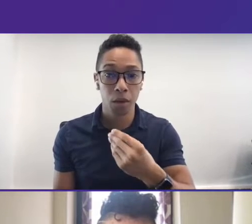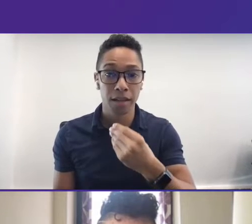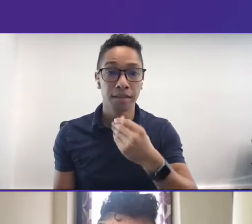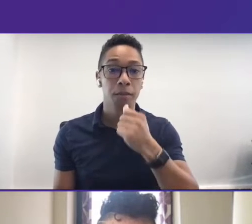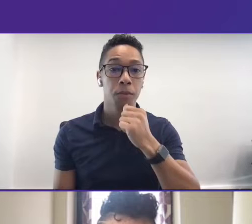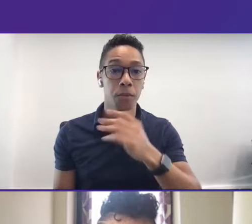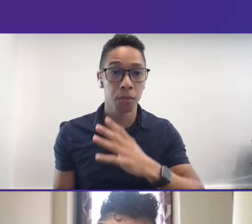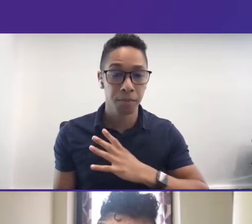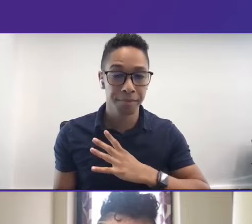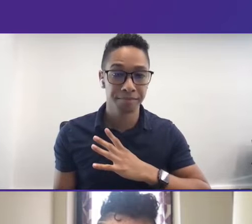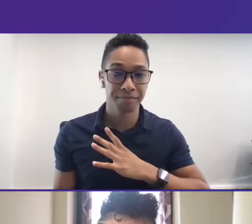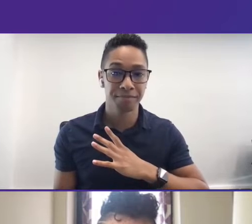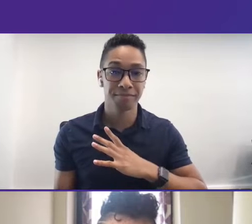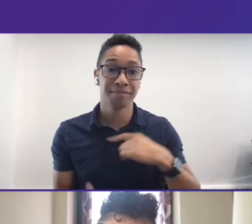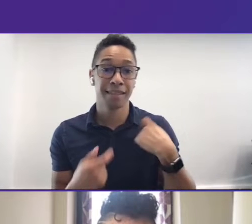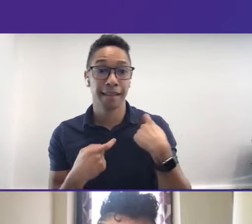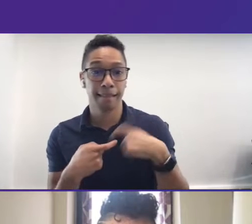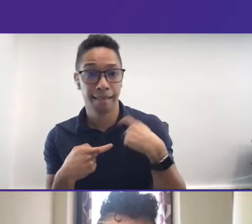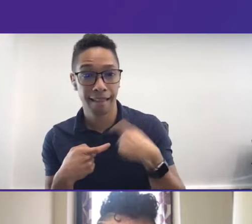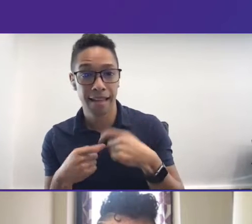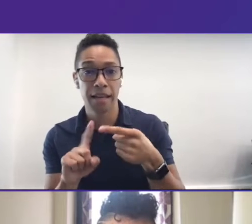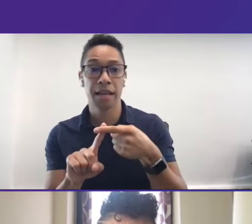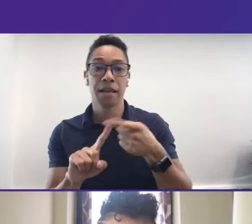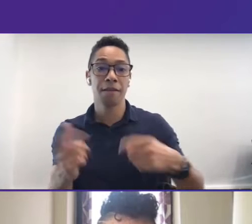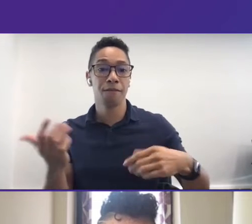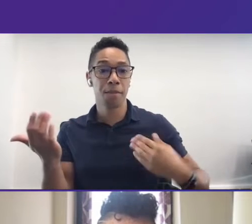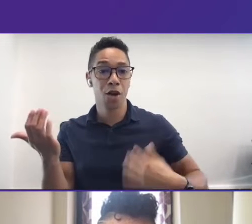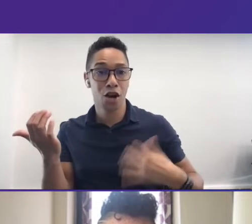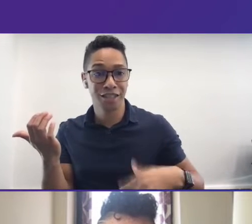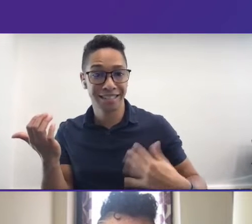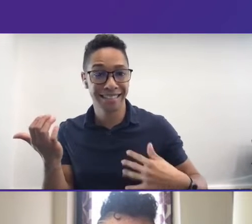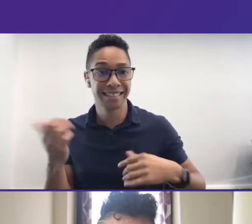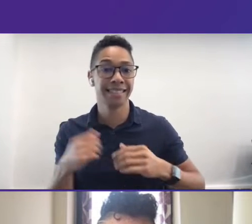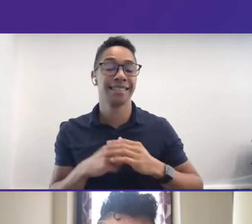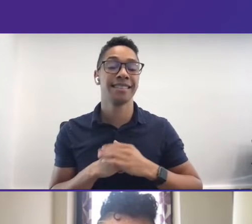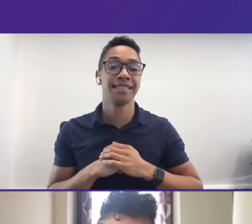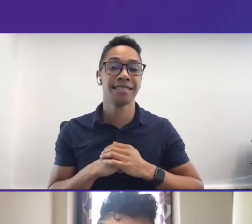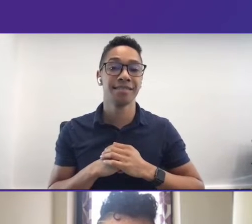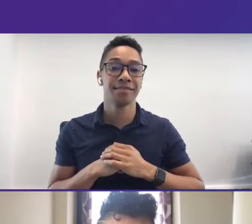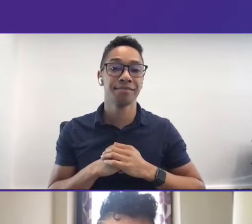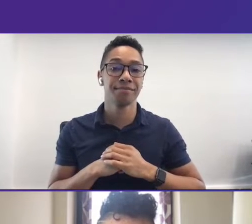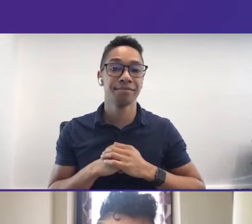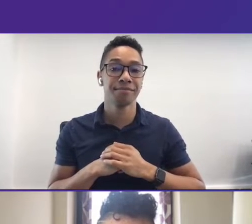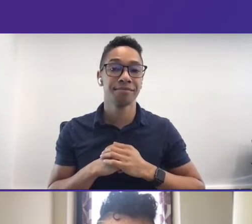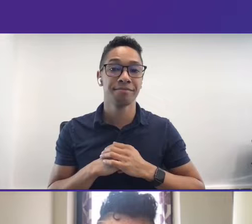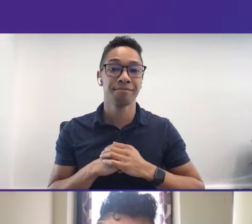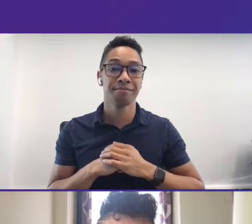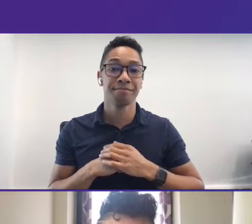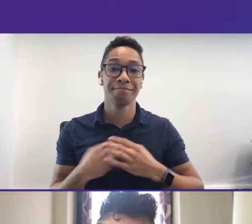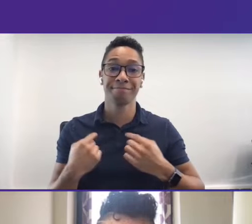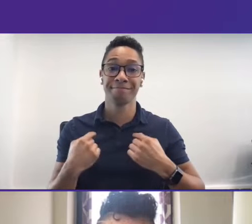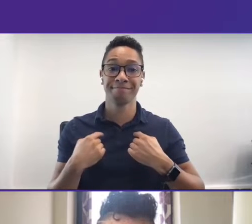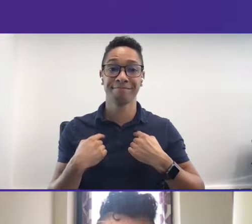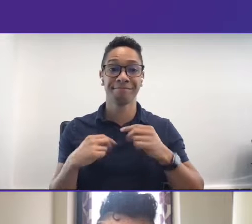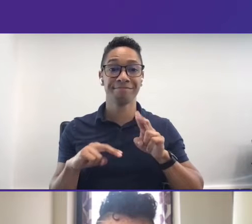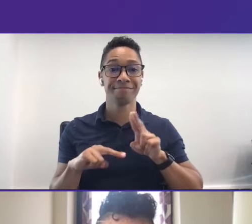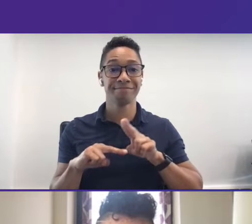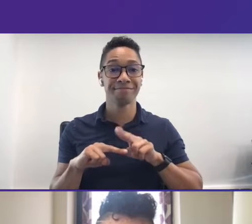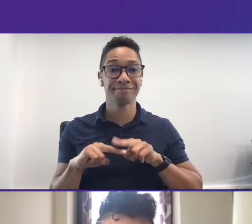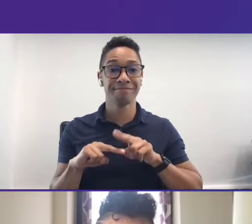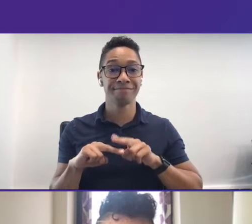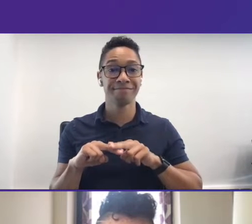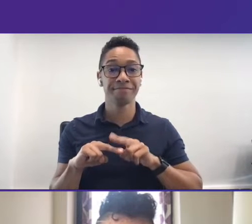woman, Latin, from Argentina. I'm I'm sitting in a